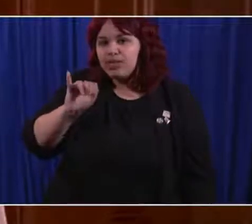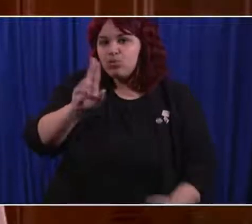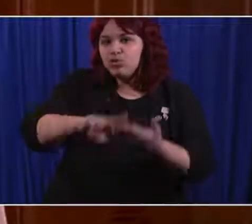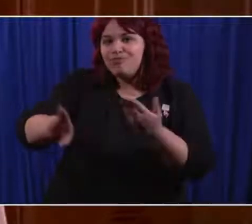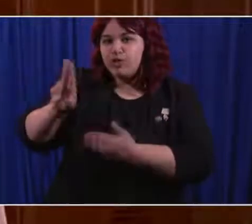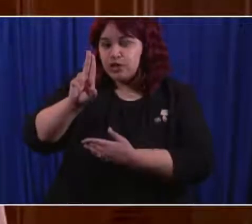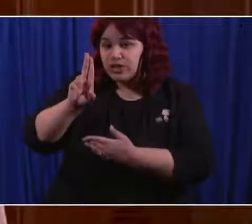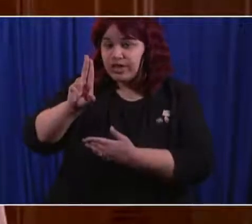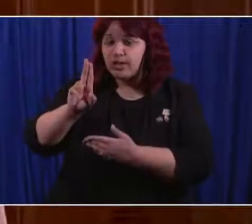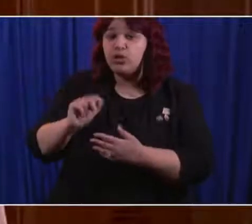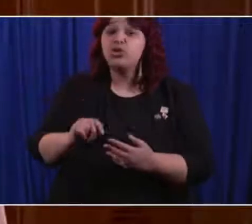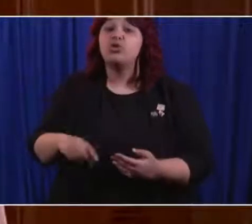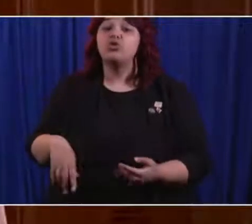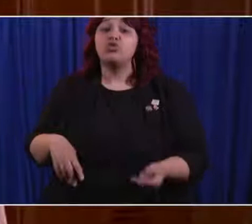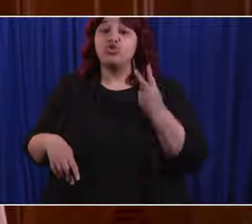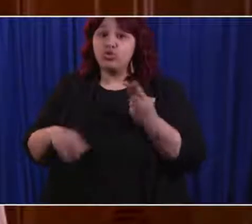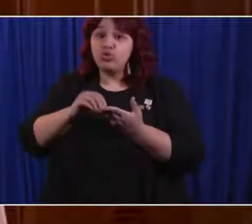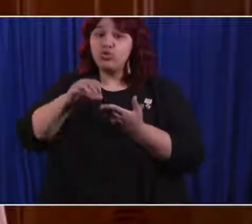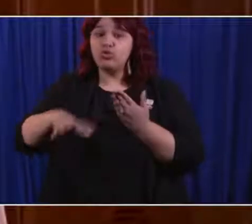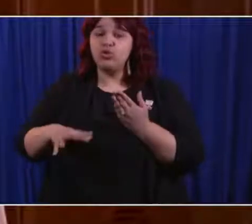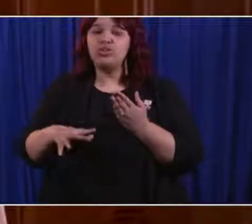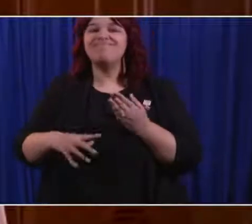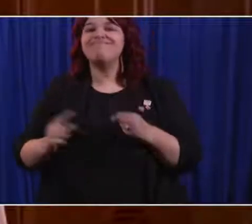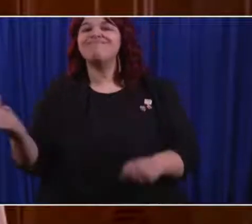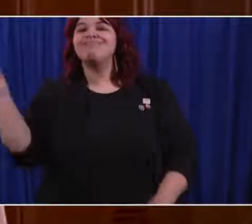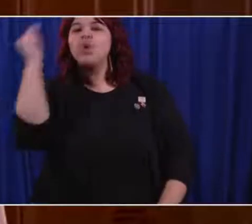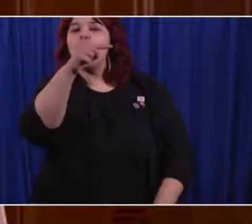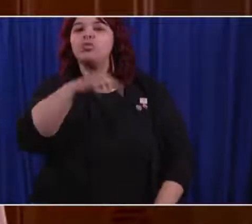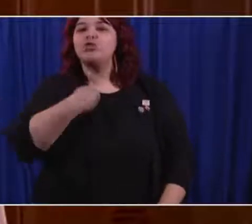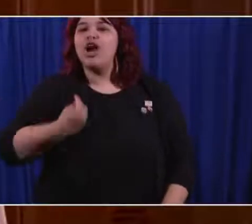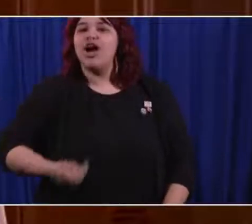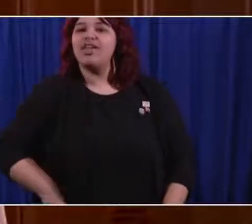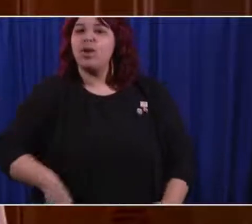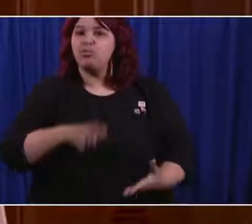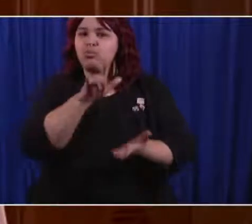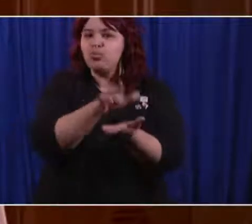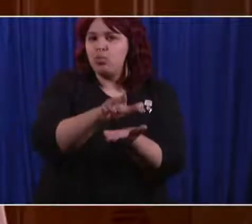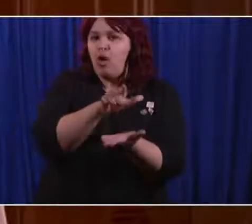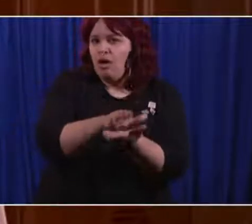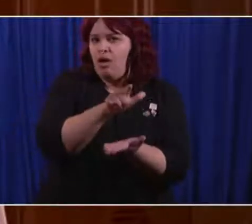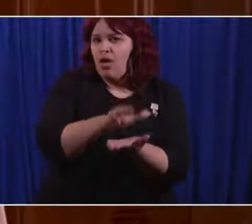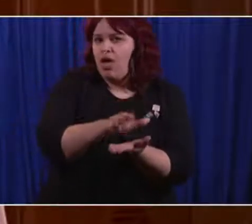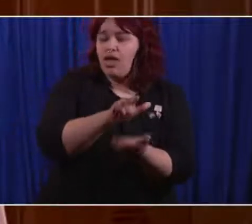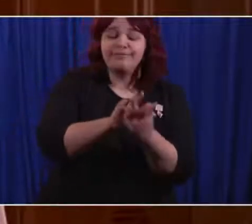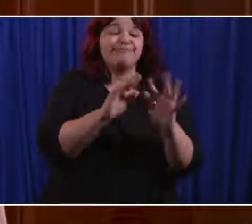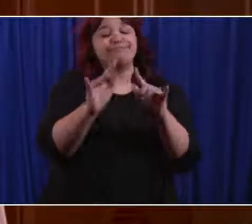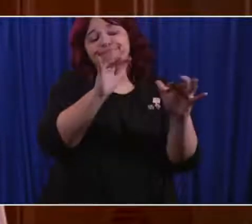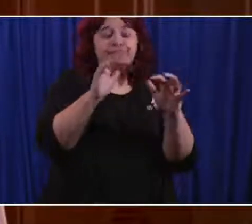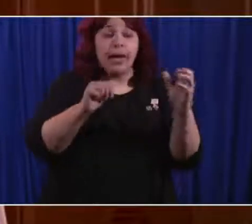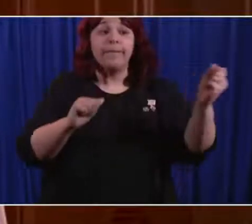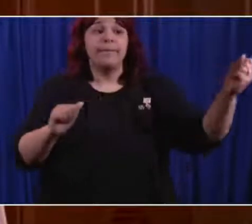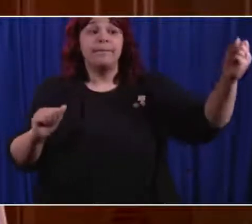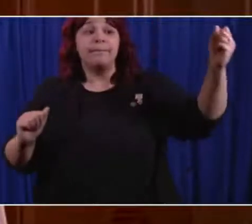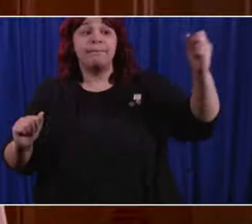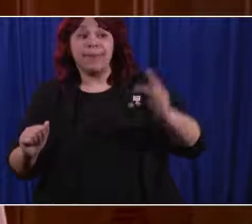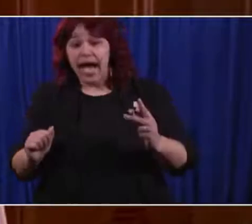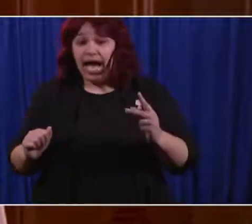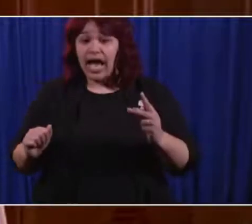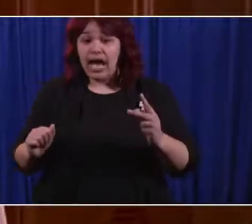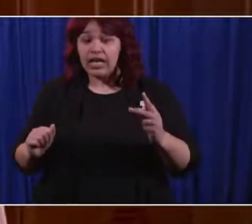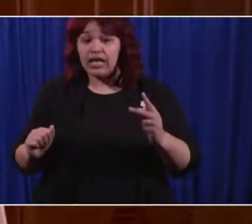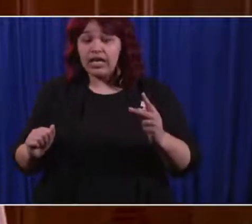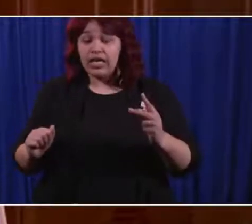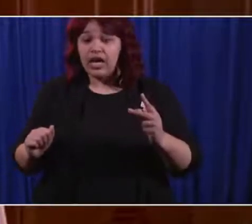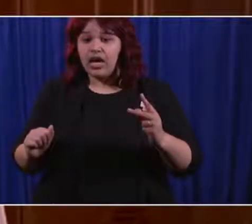they quarantined, they did everything that anybody asked them to do. But if they had refused